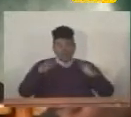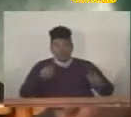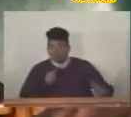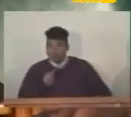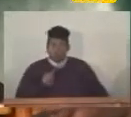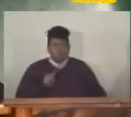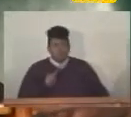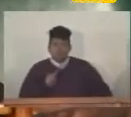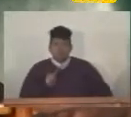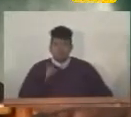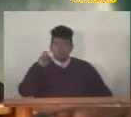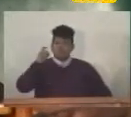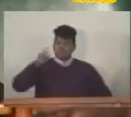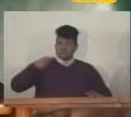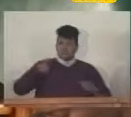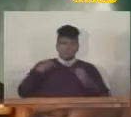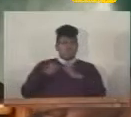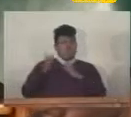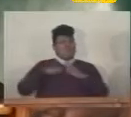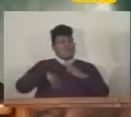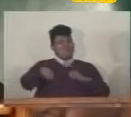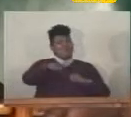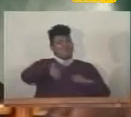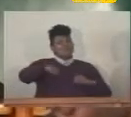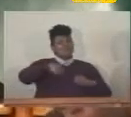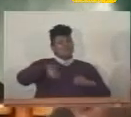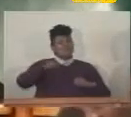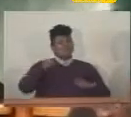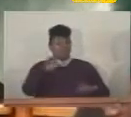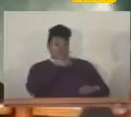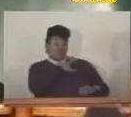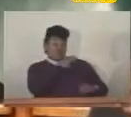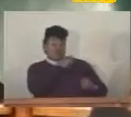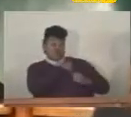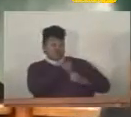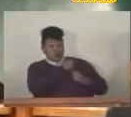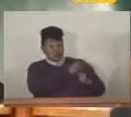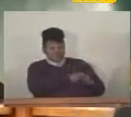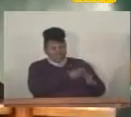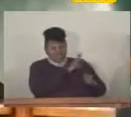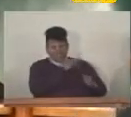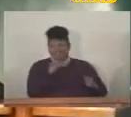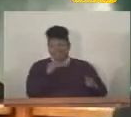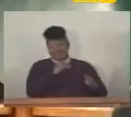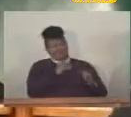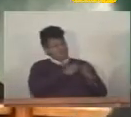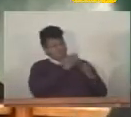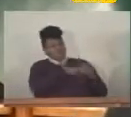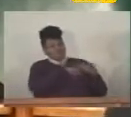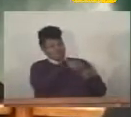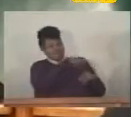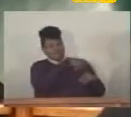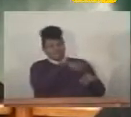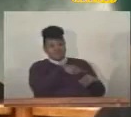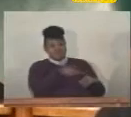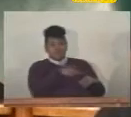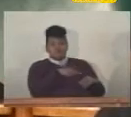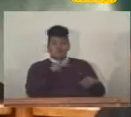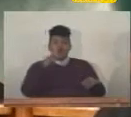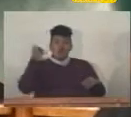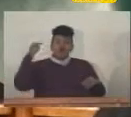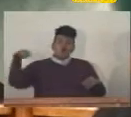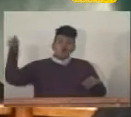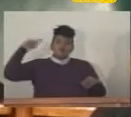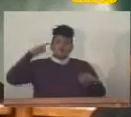criminals. It must extend beyond the Jamaica Constabulary Force and the Jamaica Defense Force to our other